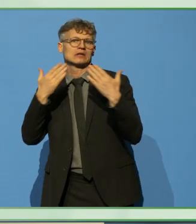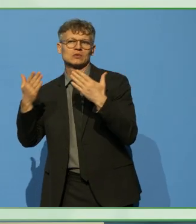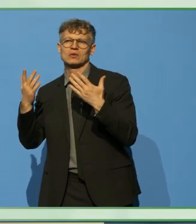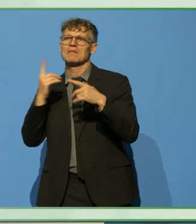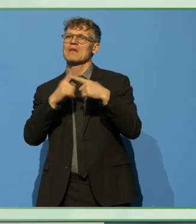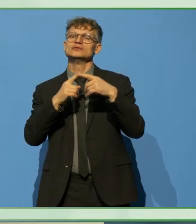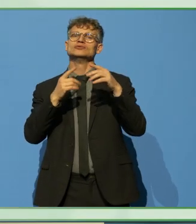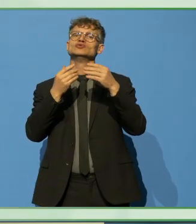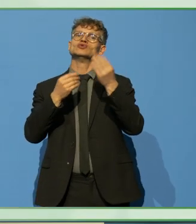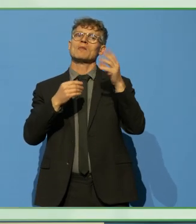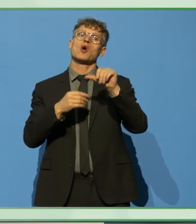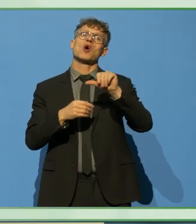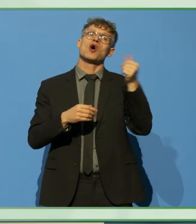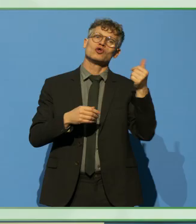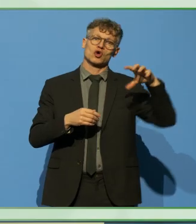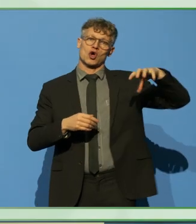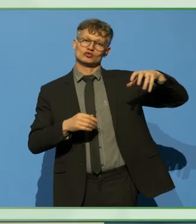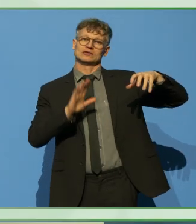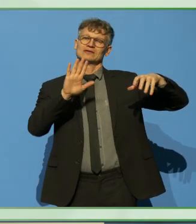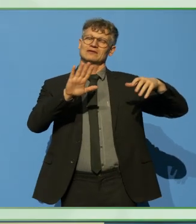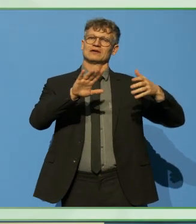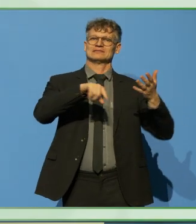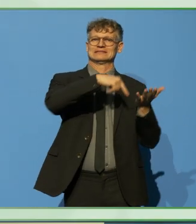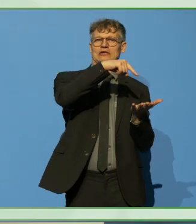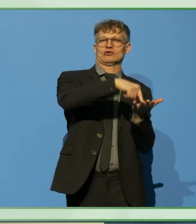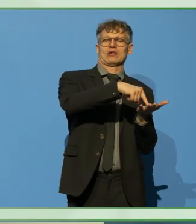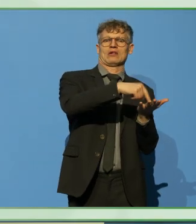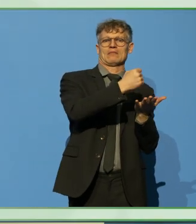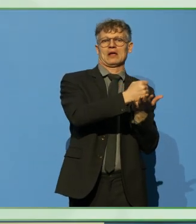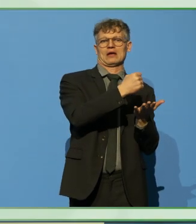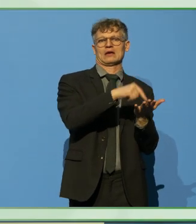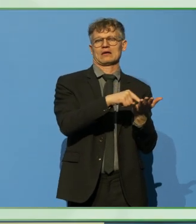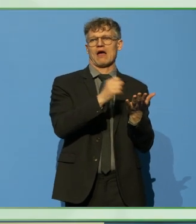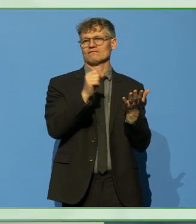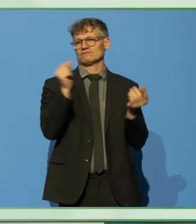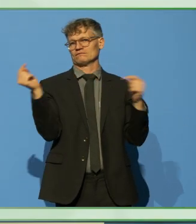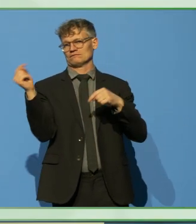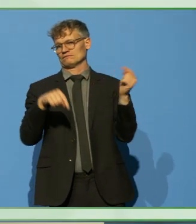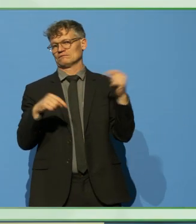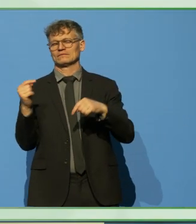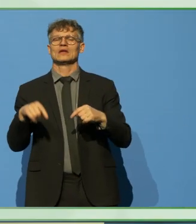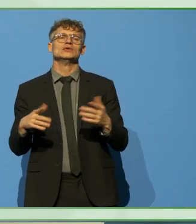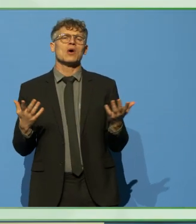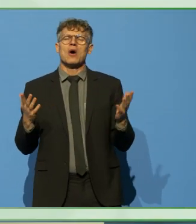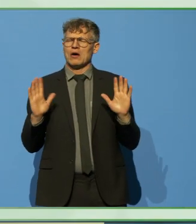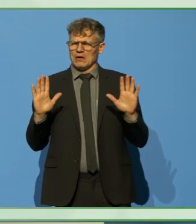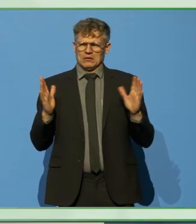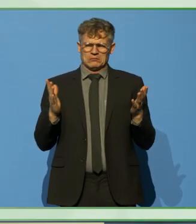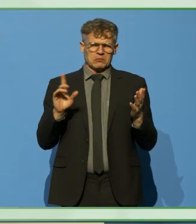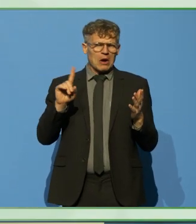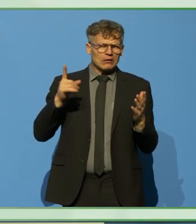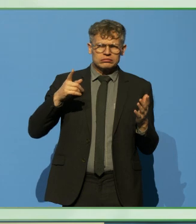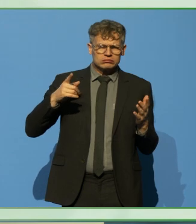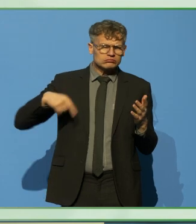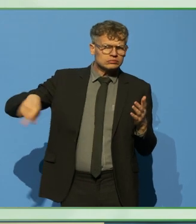central banks. And what we've done there is we've tried to gather information as to